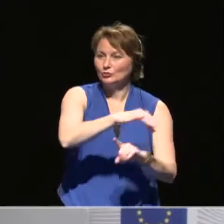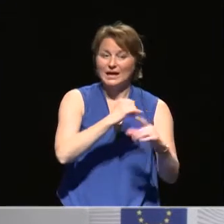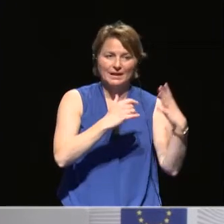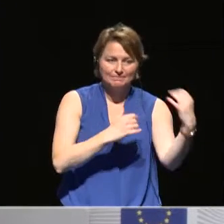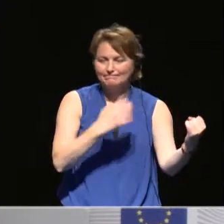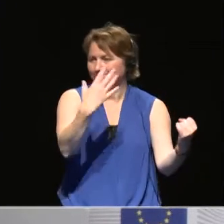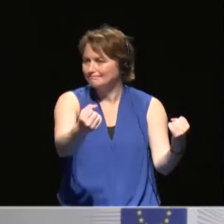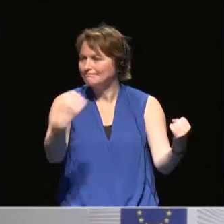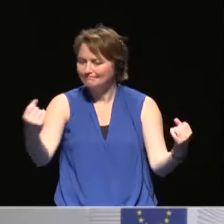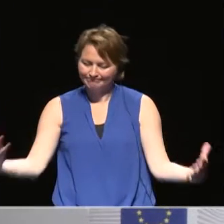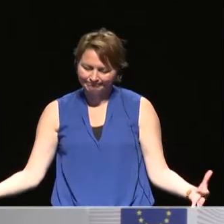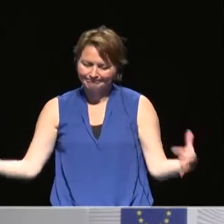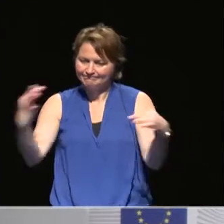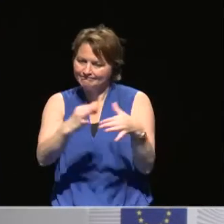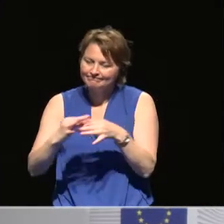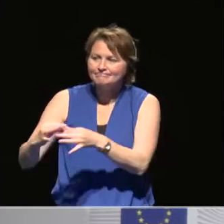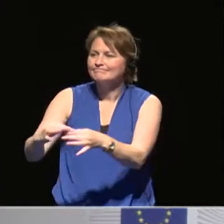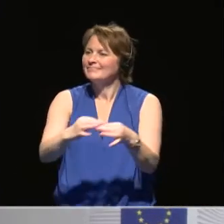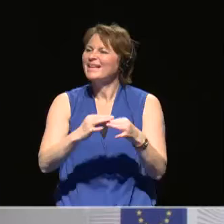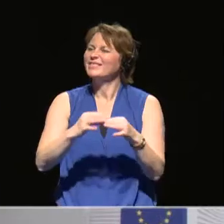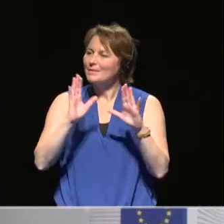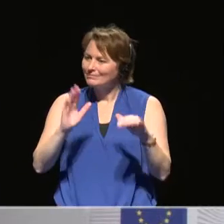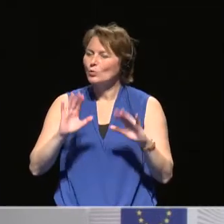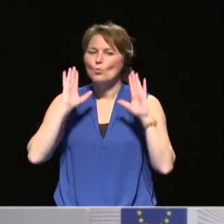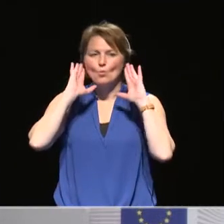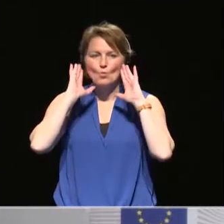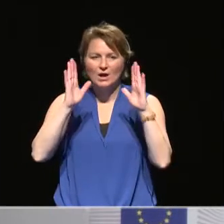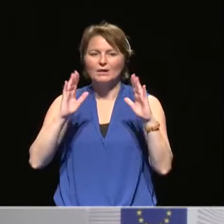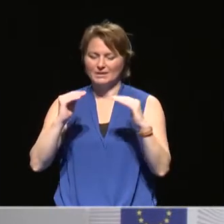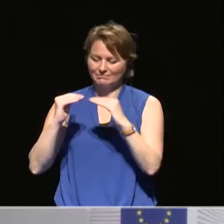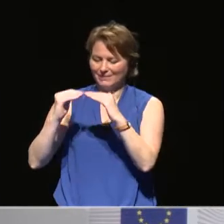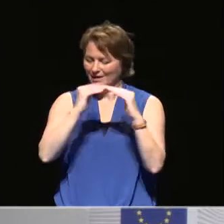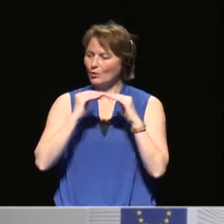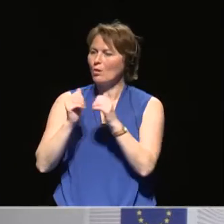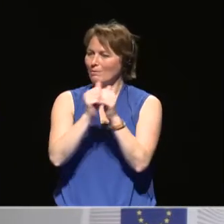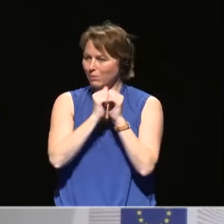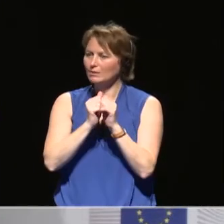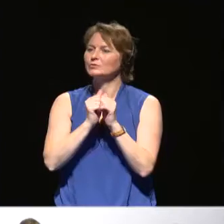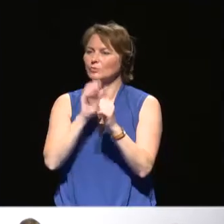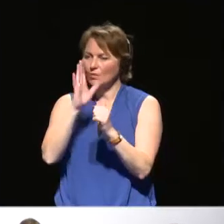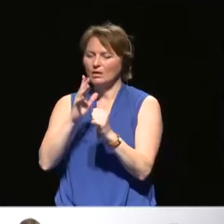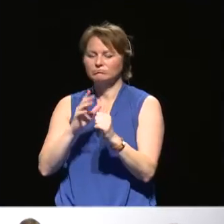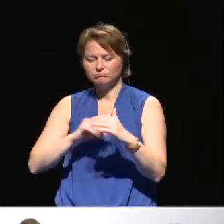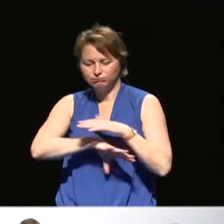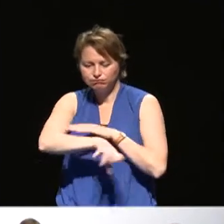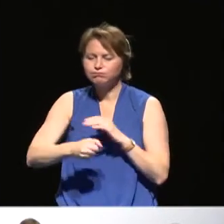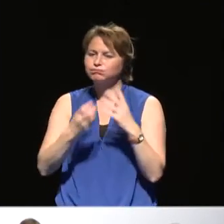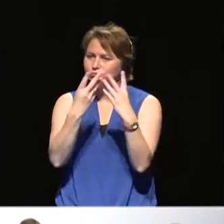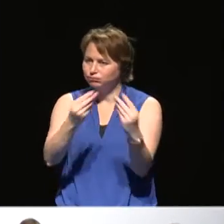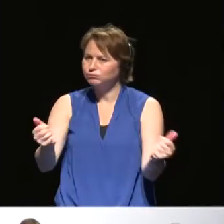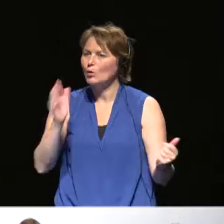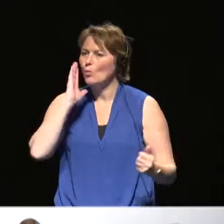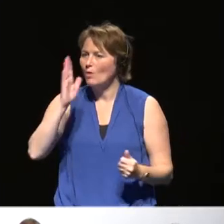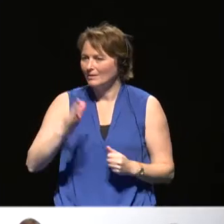exist in order to make civil societies as equal and active partners in fighting corruption. And in terms of that question about what are the